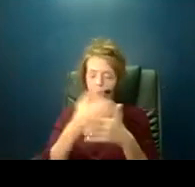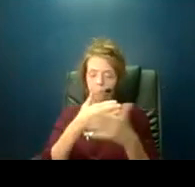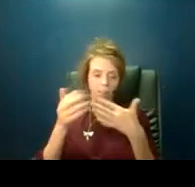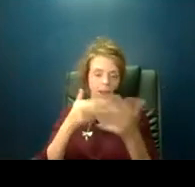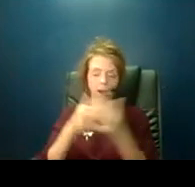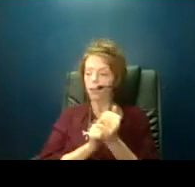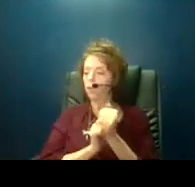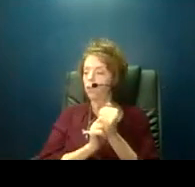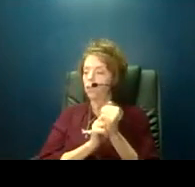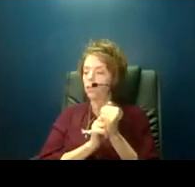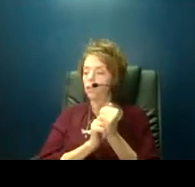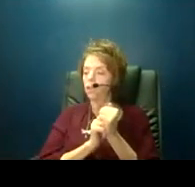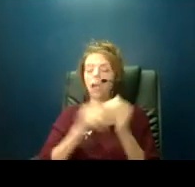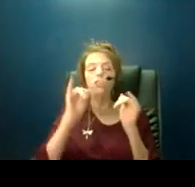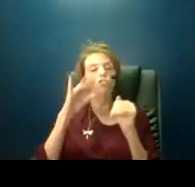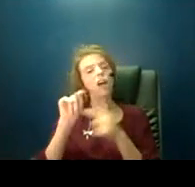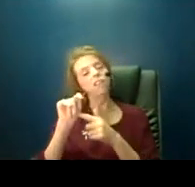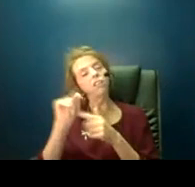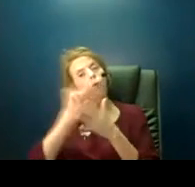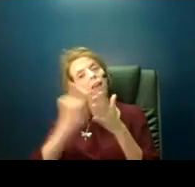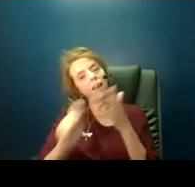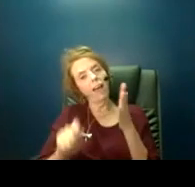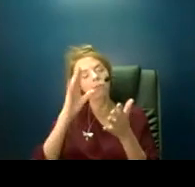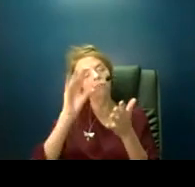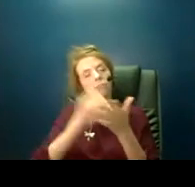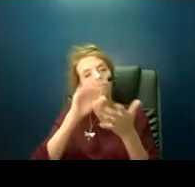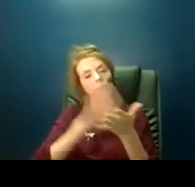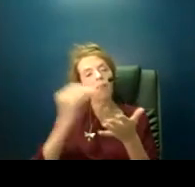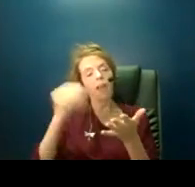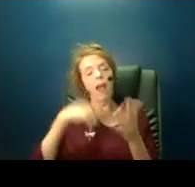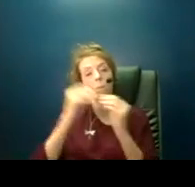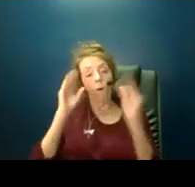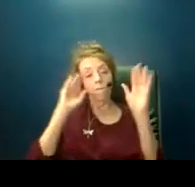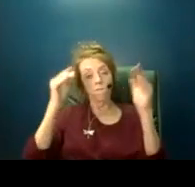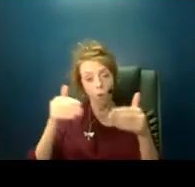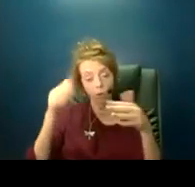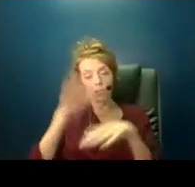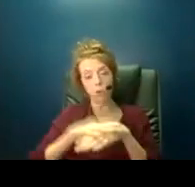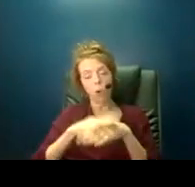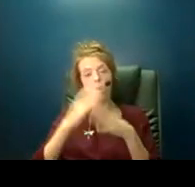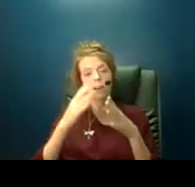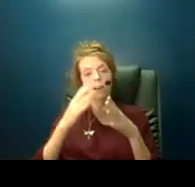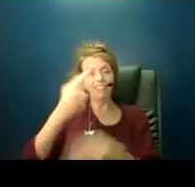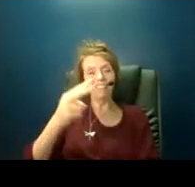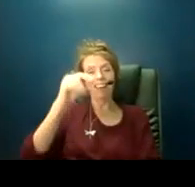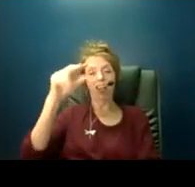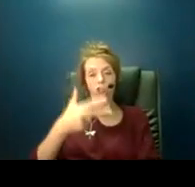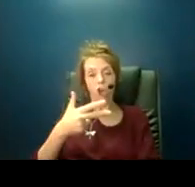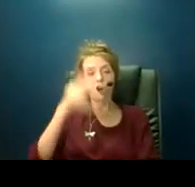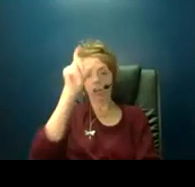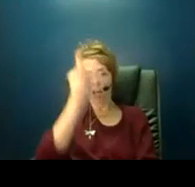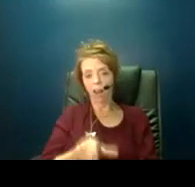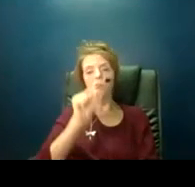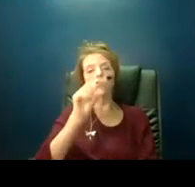just jot down, and I'm more focused on the second and third columns. So what is